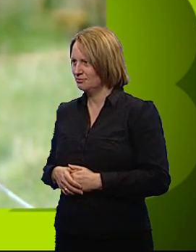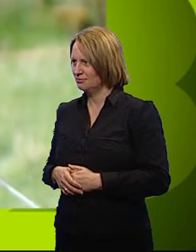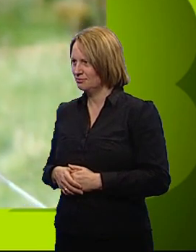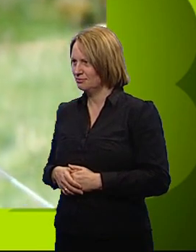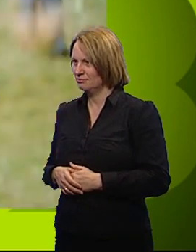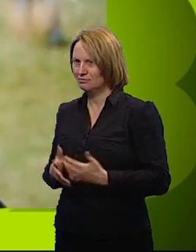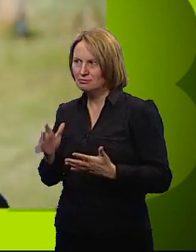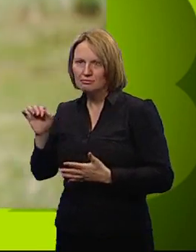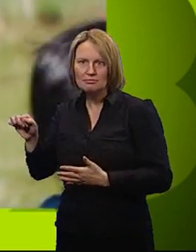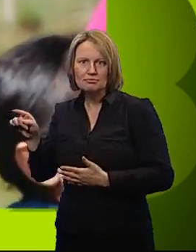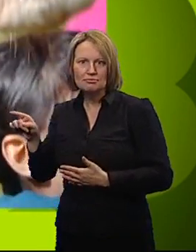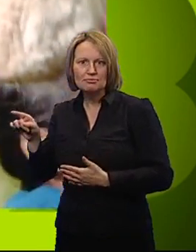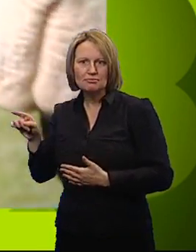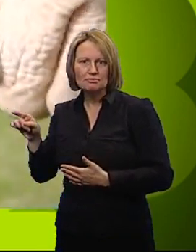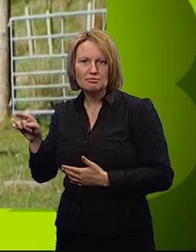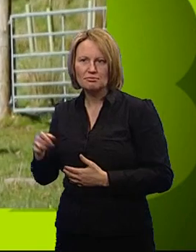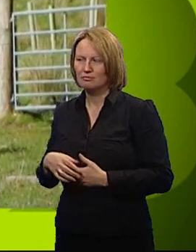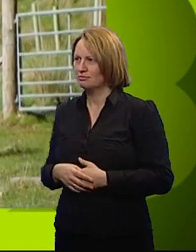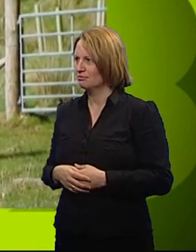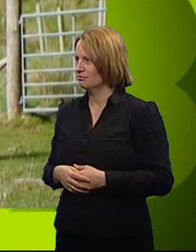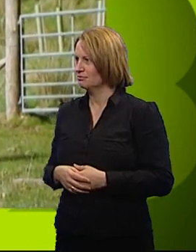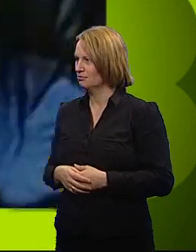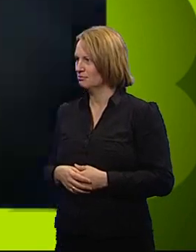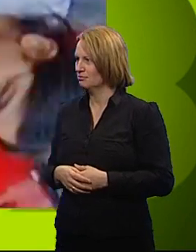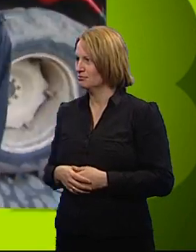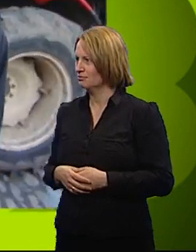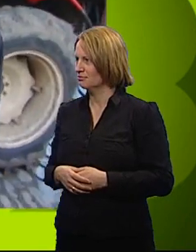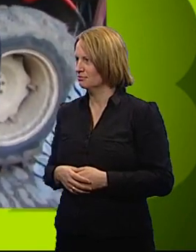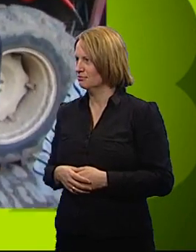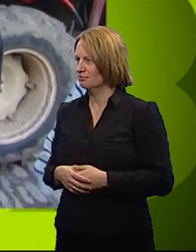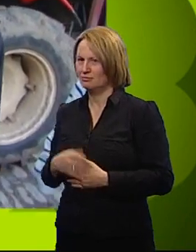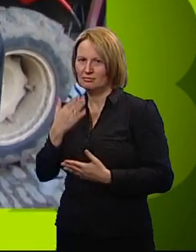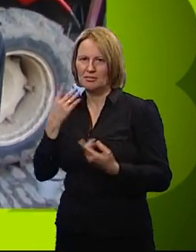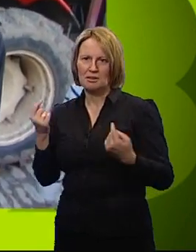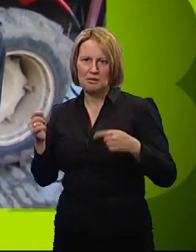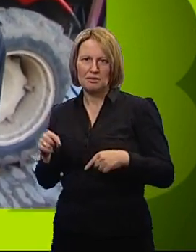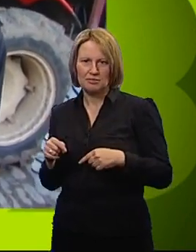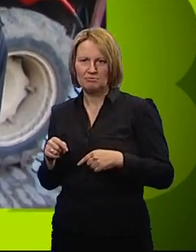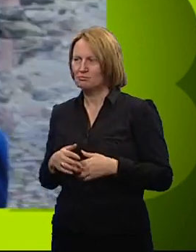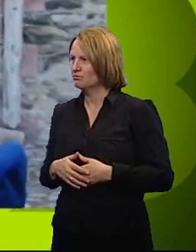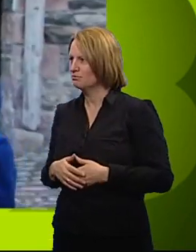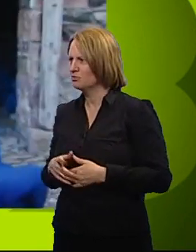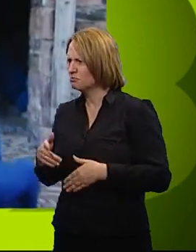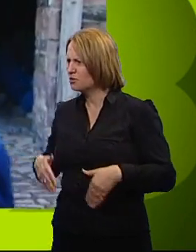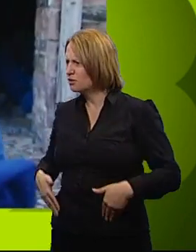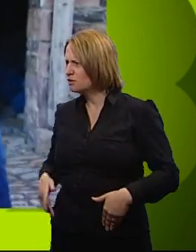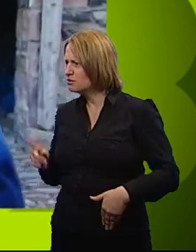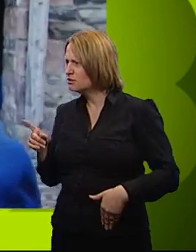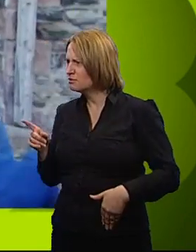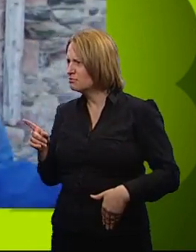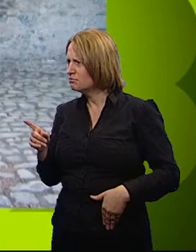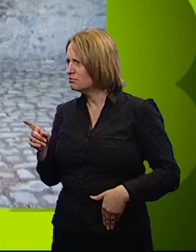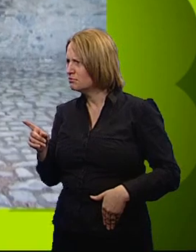So sneaky, but has anyone spotted him? Thank you very much for coming down to visit us. Daddy, what is in your